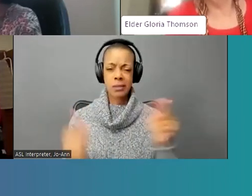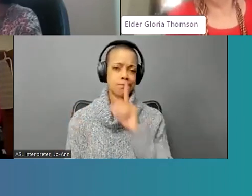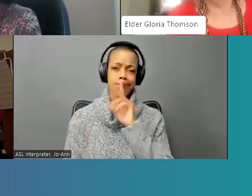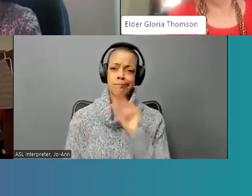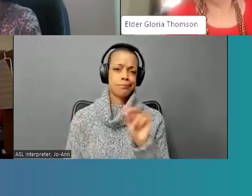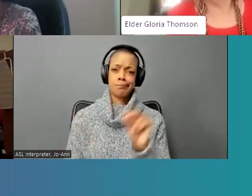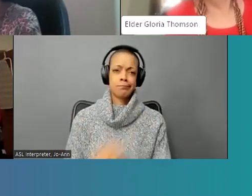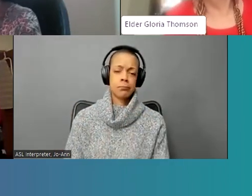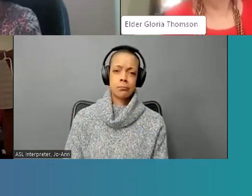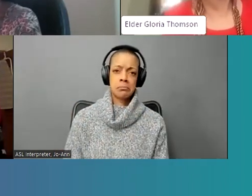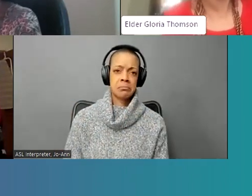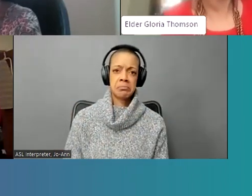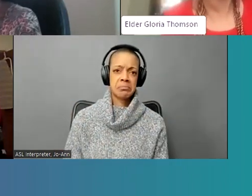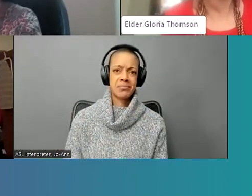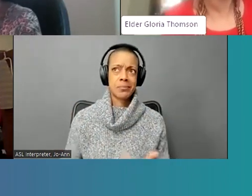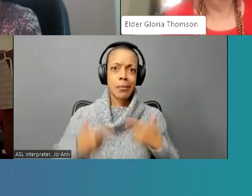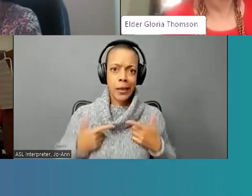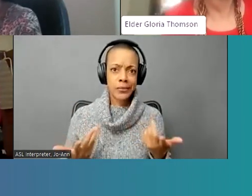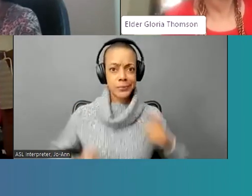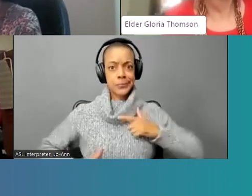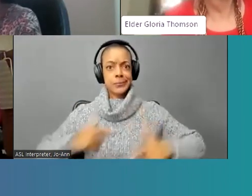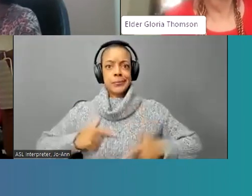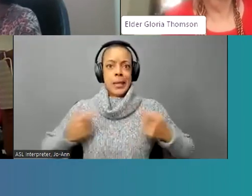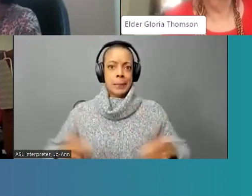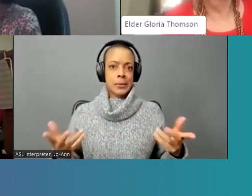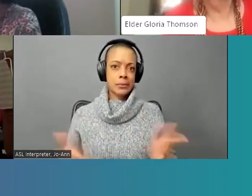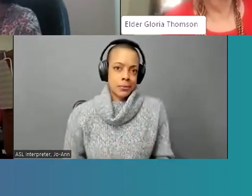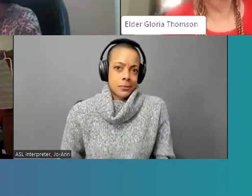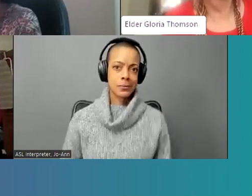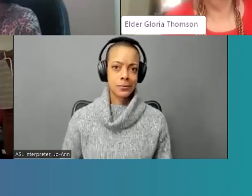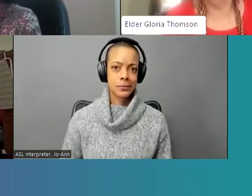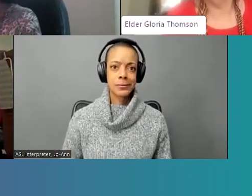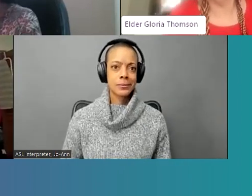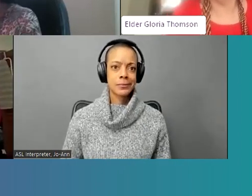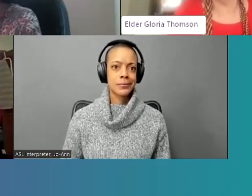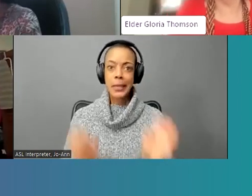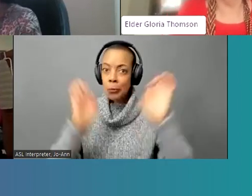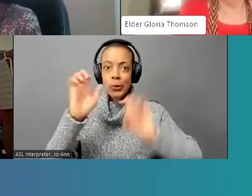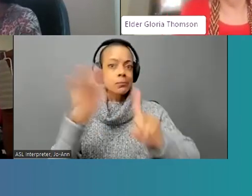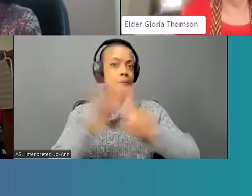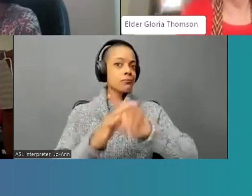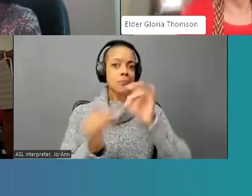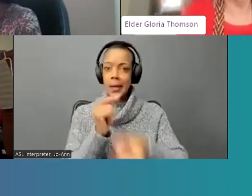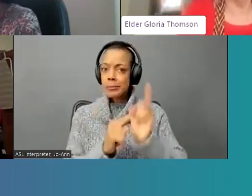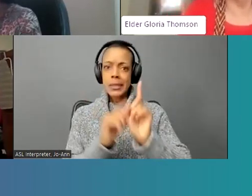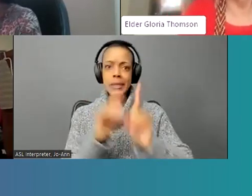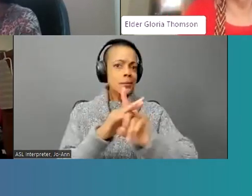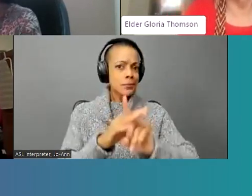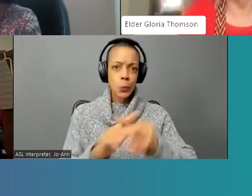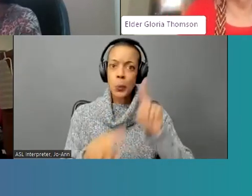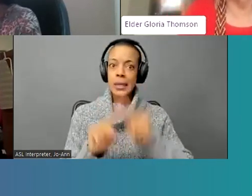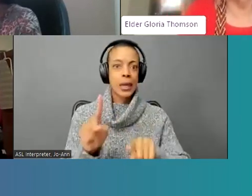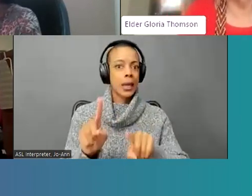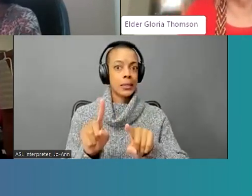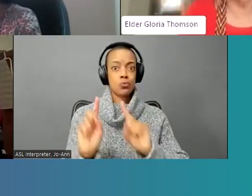because we're human beings. You know, we have things that come up in our life that we can't always be present.